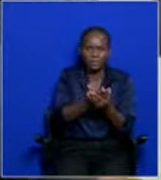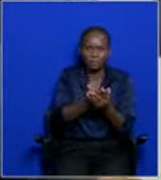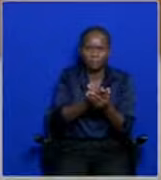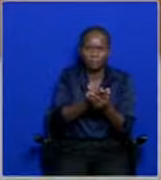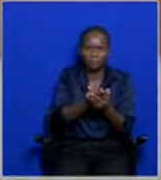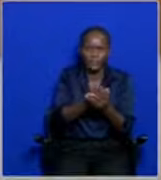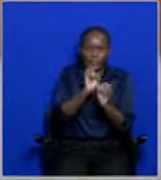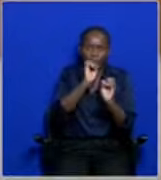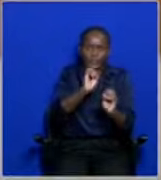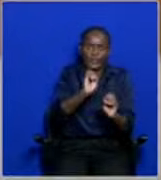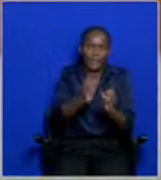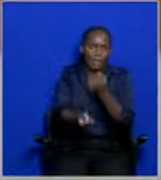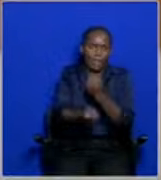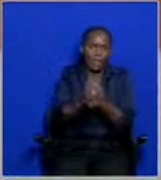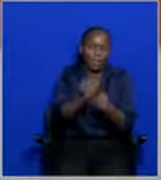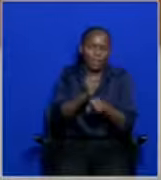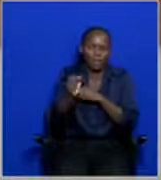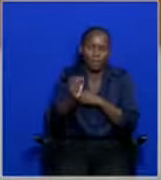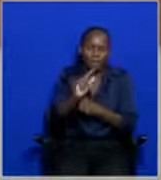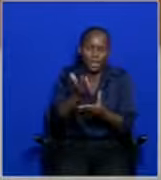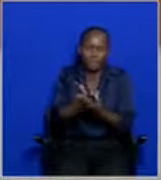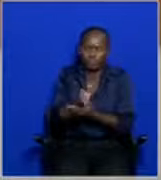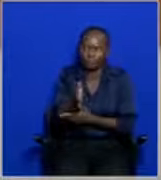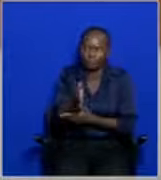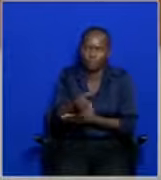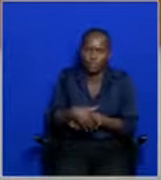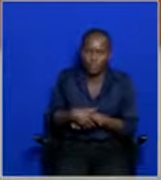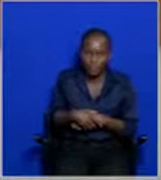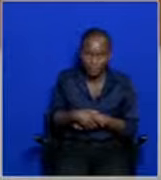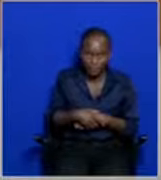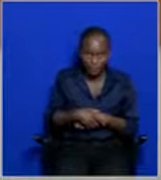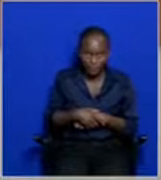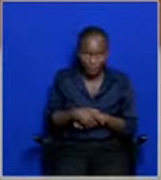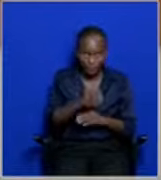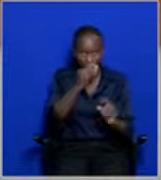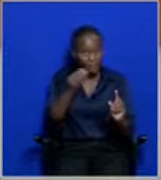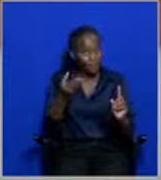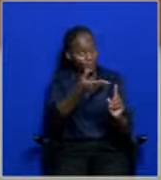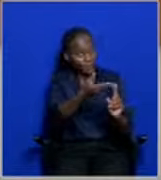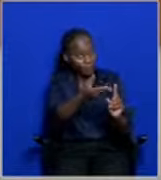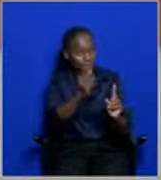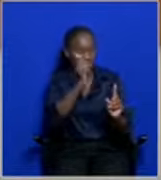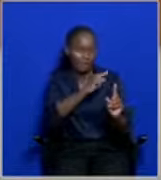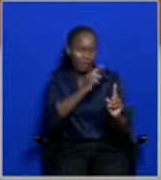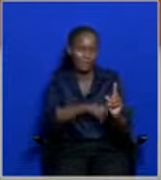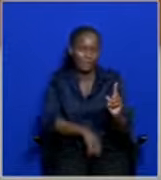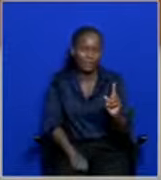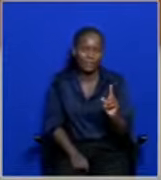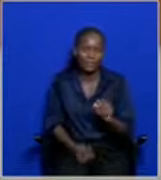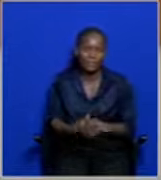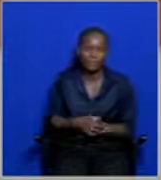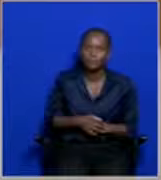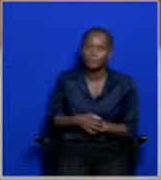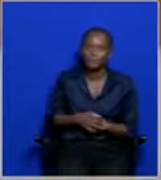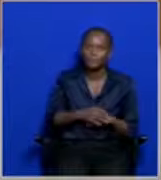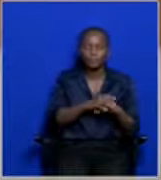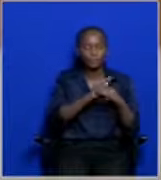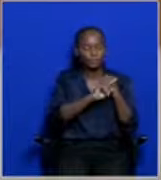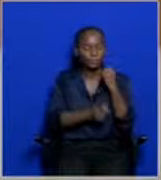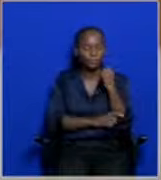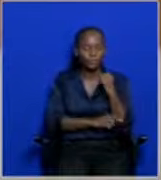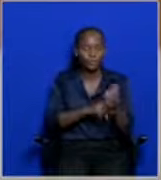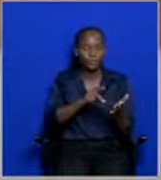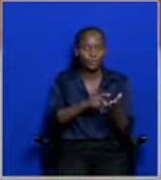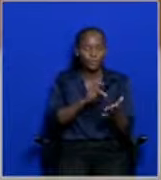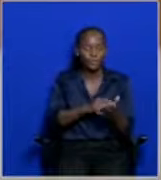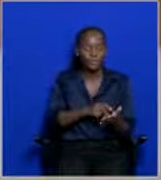And then lastly, at page 292, it's an undated statement signed at